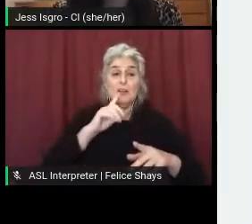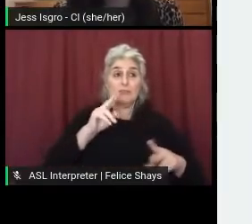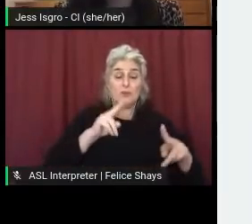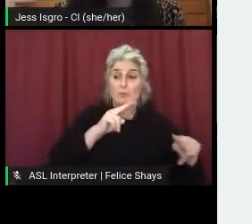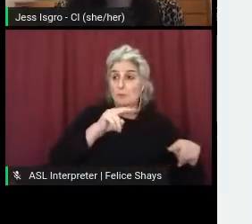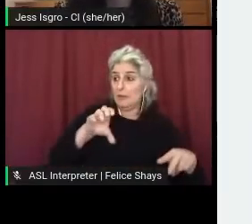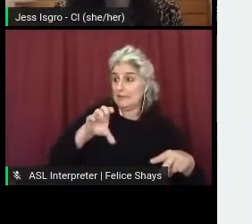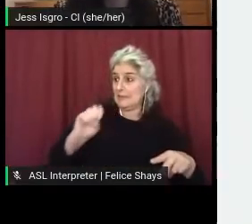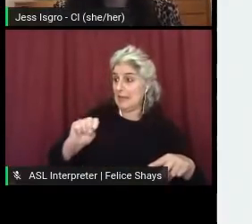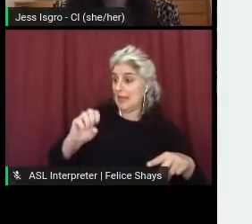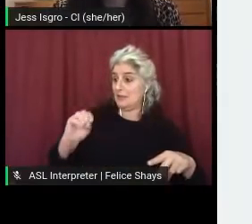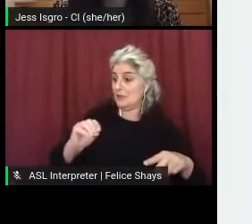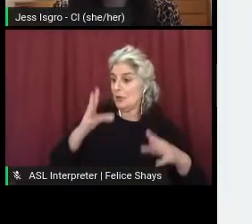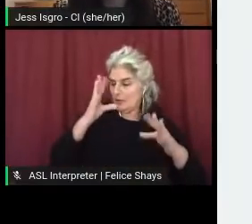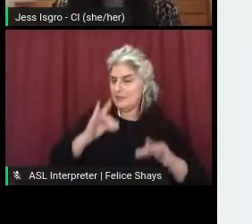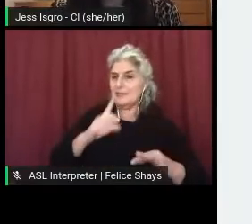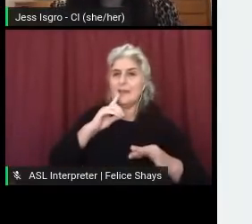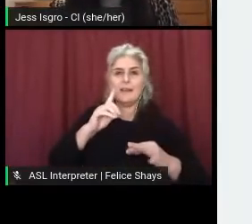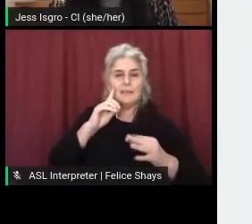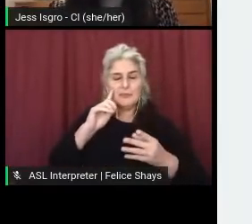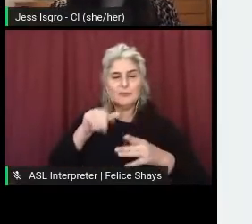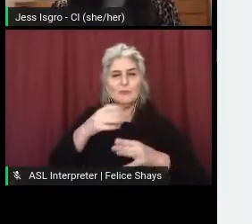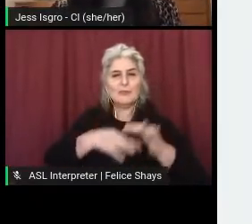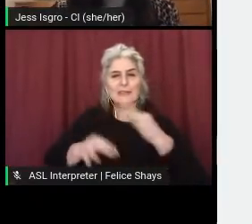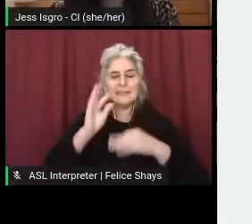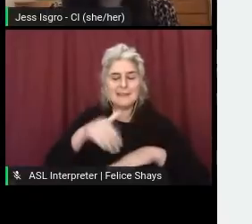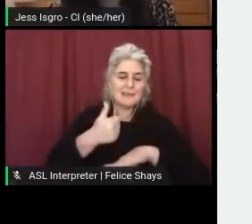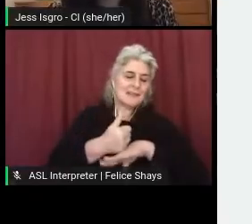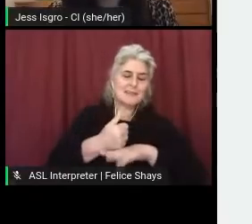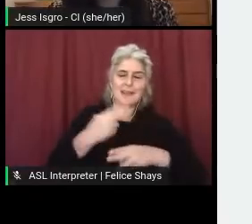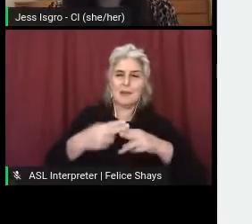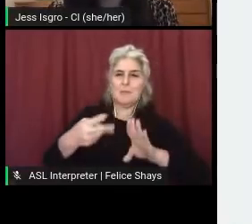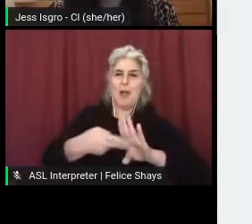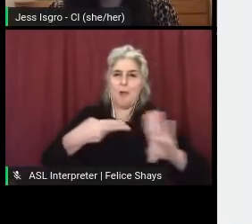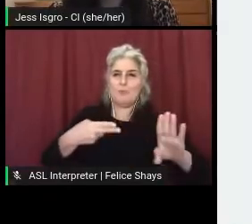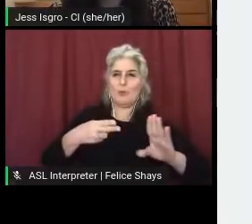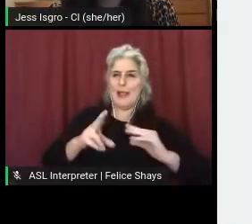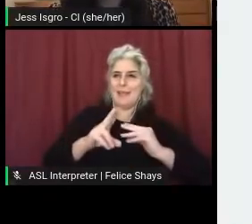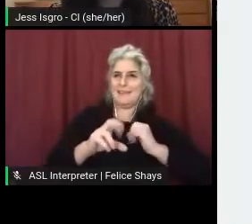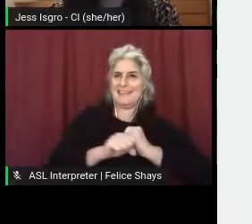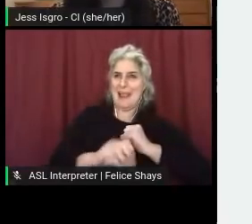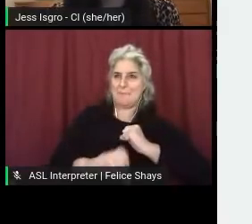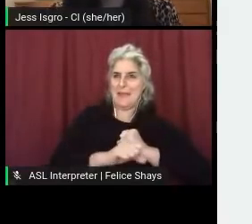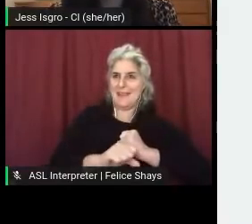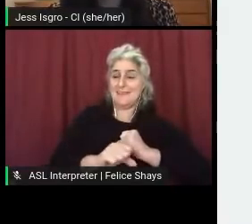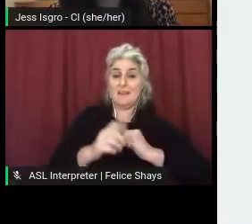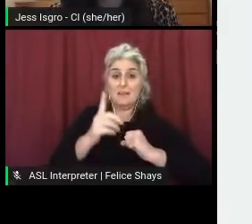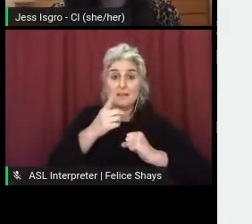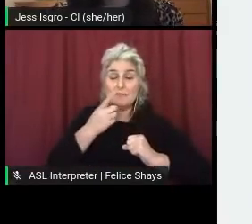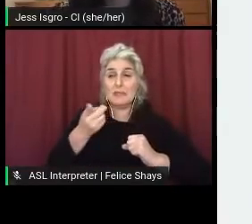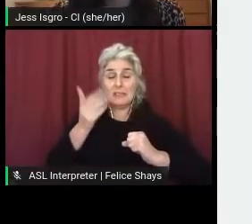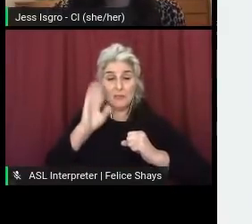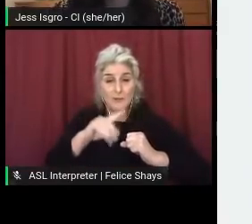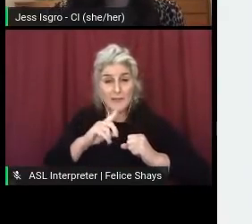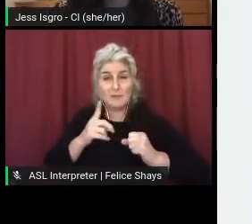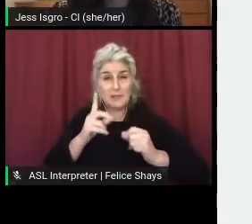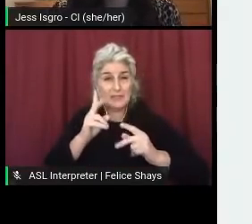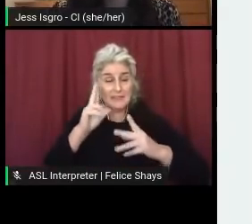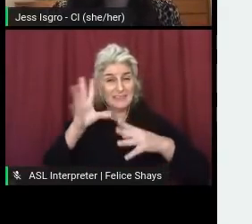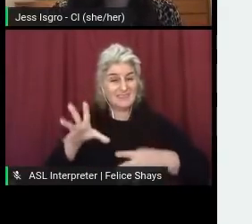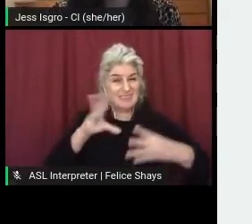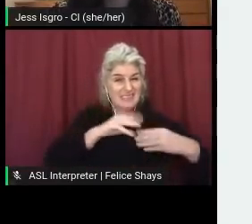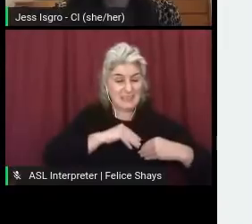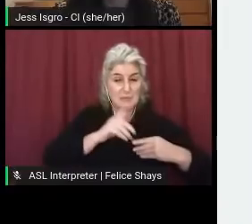to slate this into a paid branding campaign. Once promoted, engagement increased exponentially. The video started to gain roughly 40 to